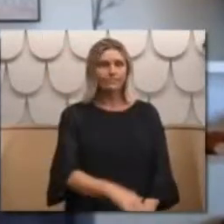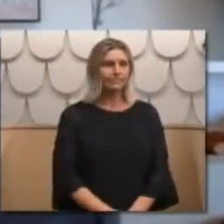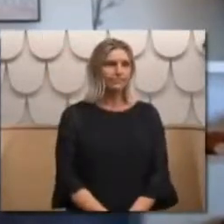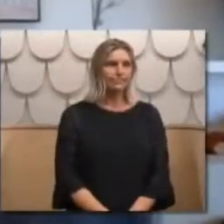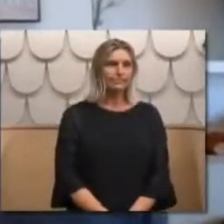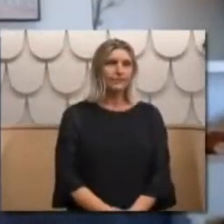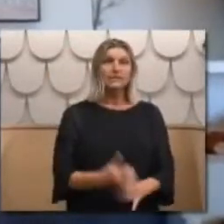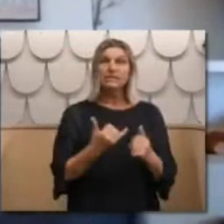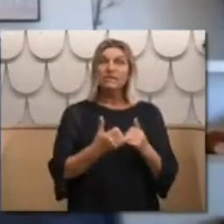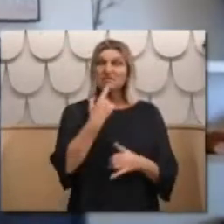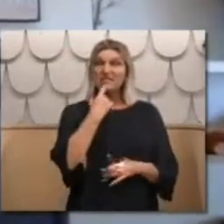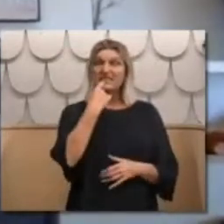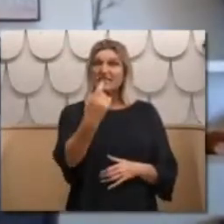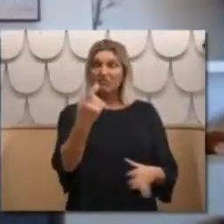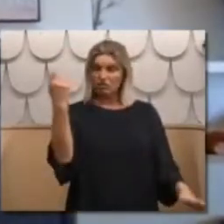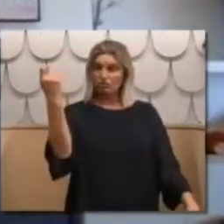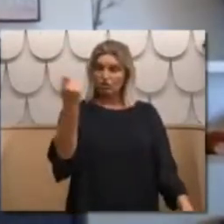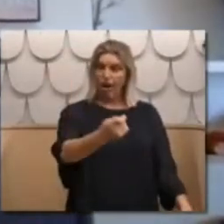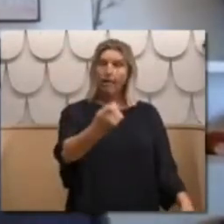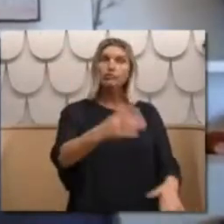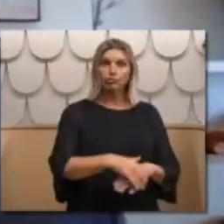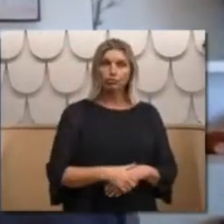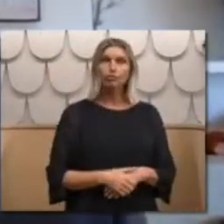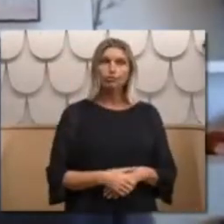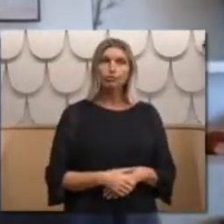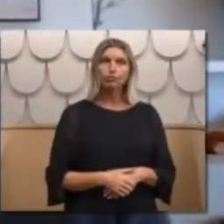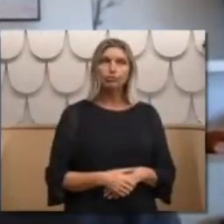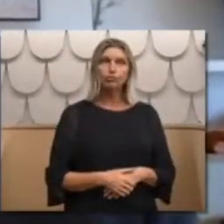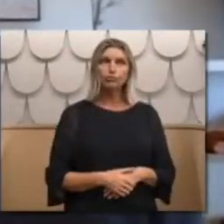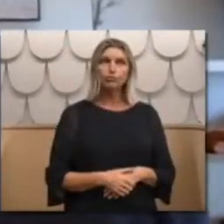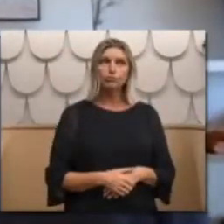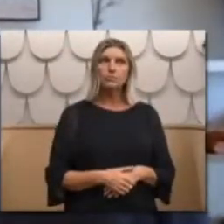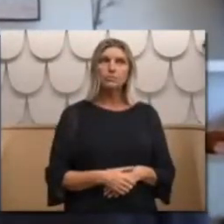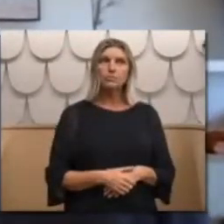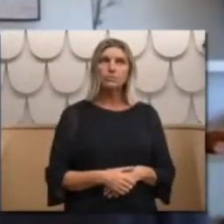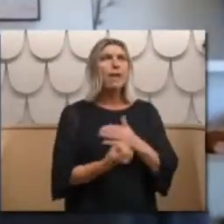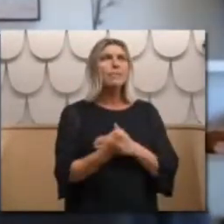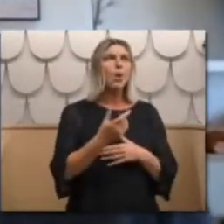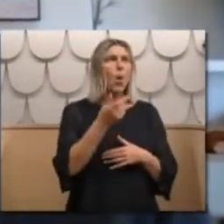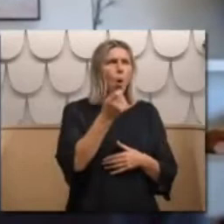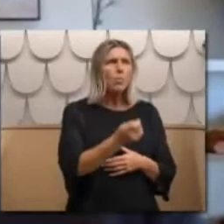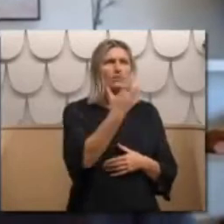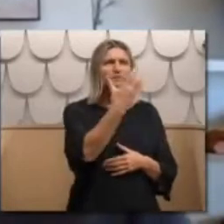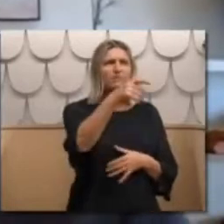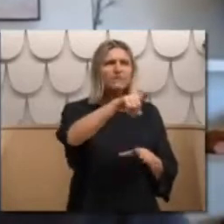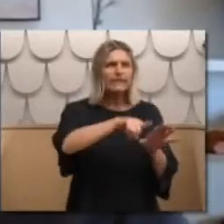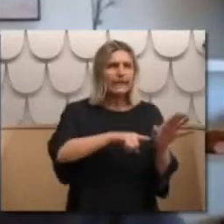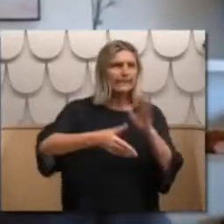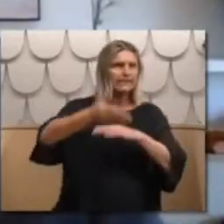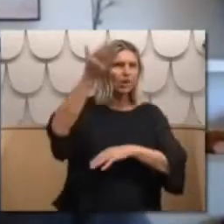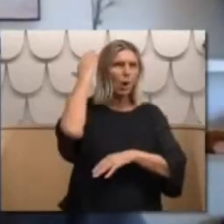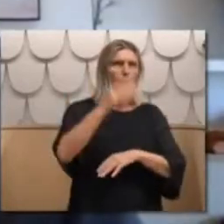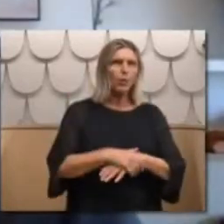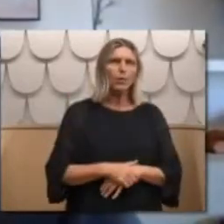The very serious allegations that are the subject of this part of the inquiry are said to have occurred nearly half a century ago. When